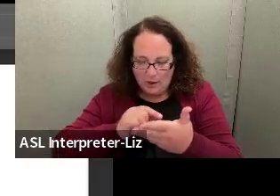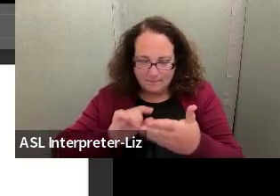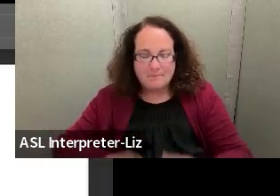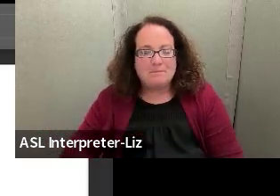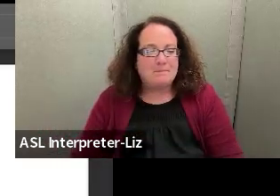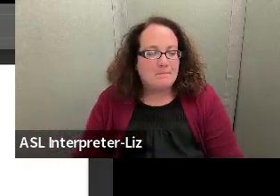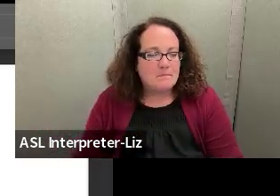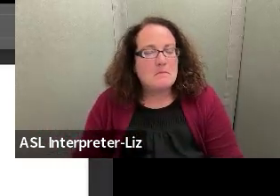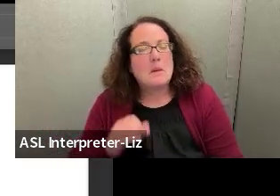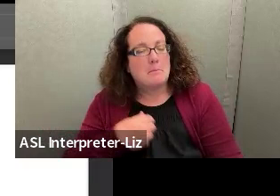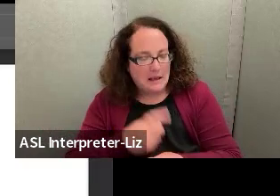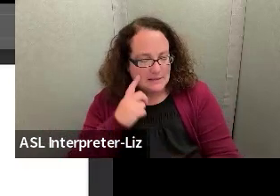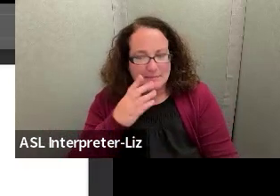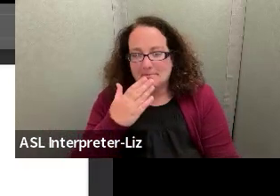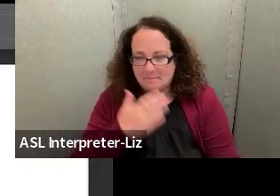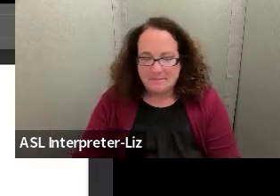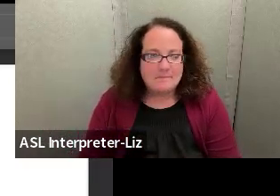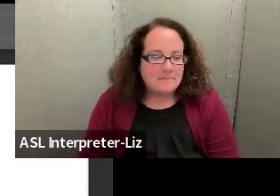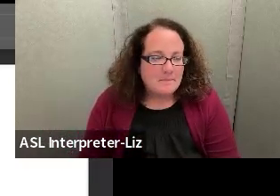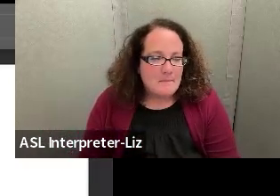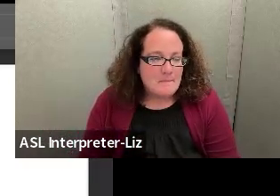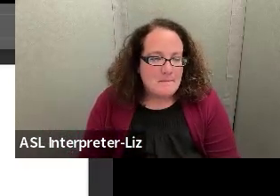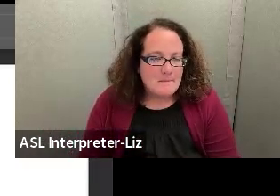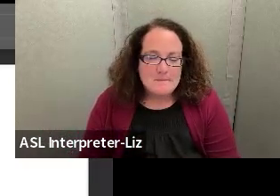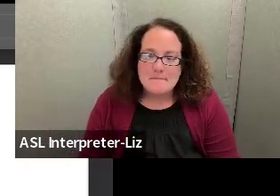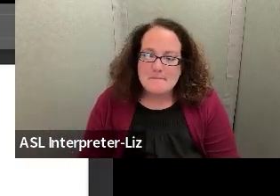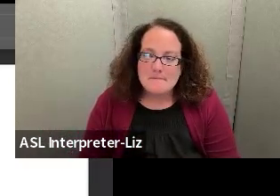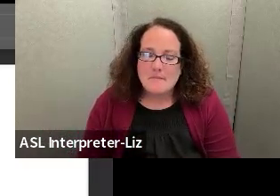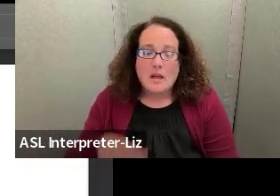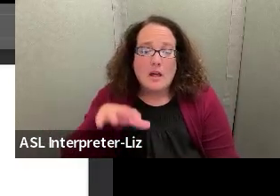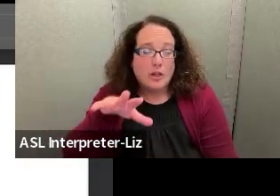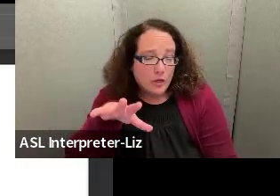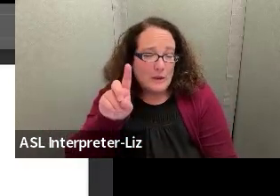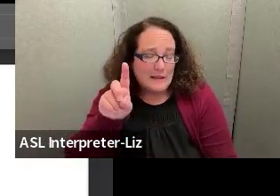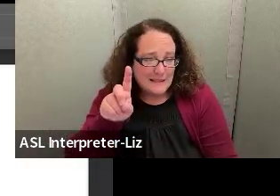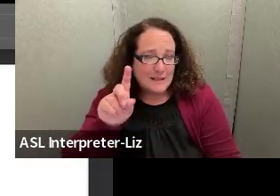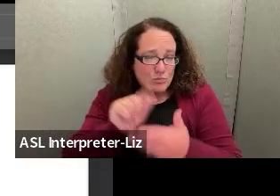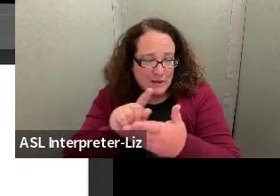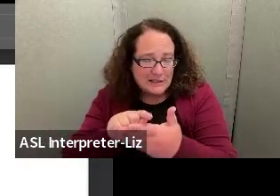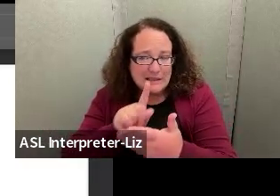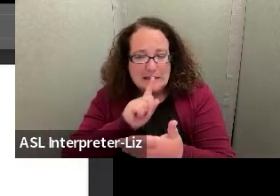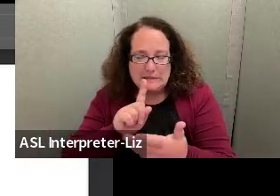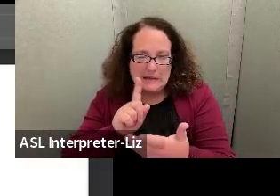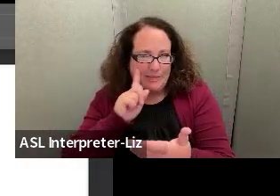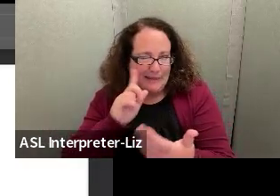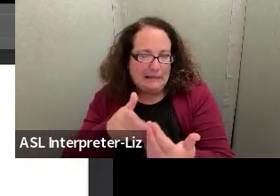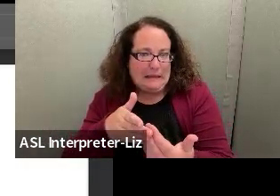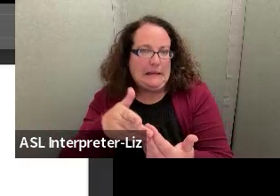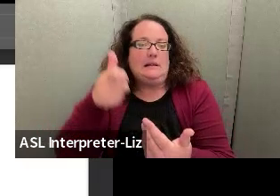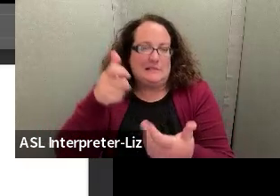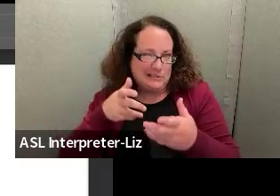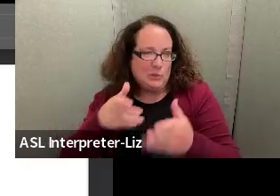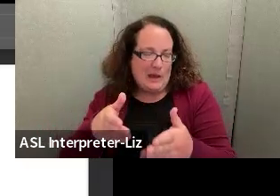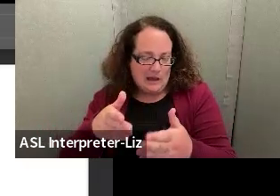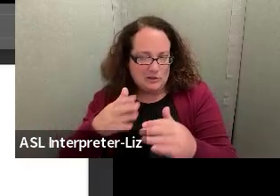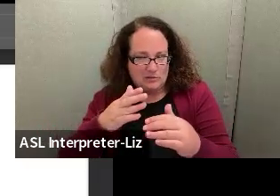Yeah, that makes sense. Thank you. Yeah, I think 3D printing is probably the easiest way to go above the plane,